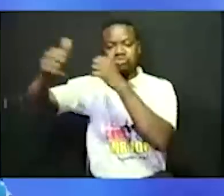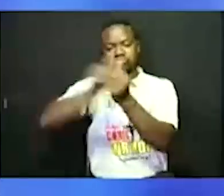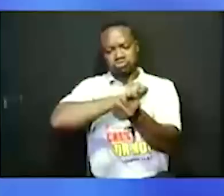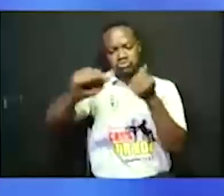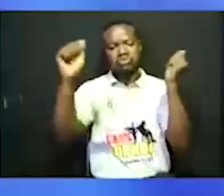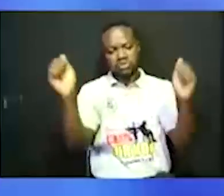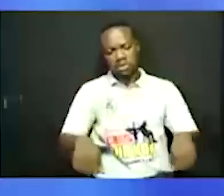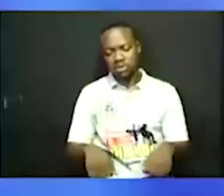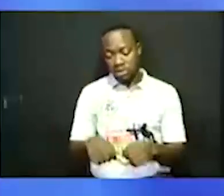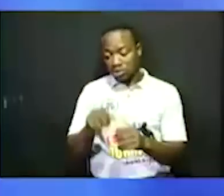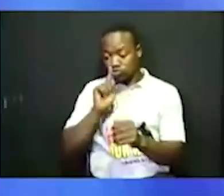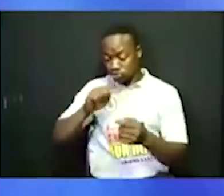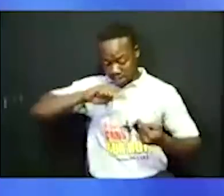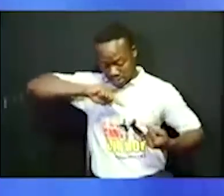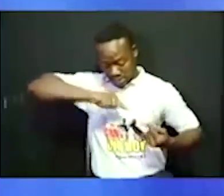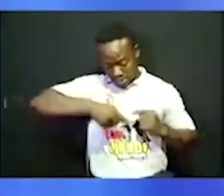bitterness kills.